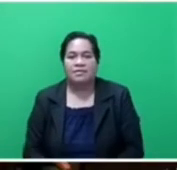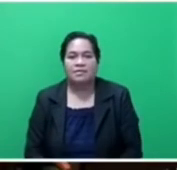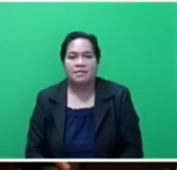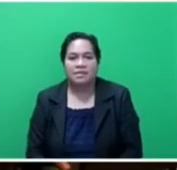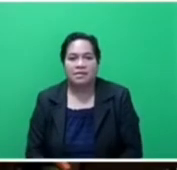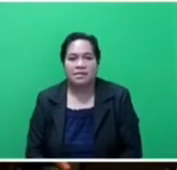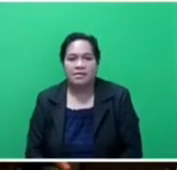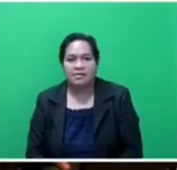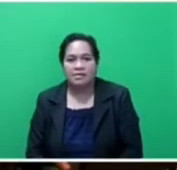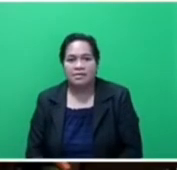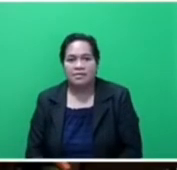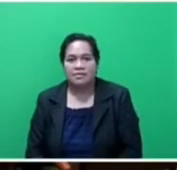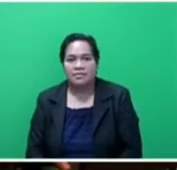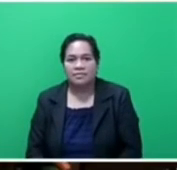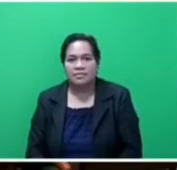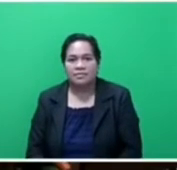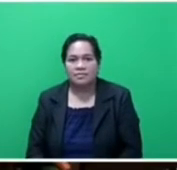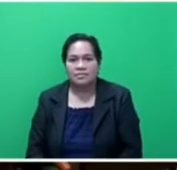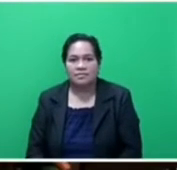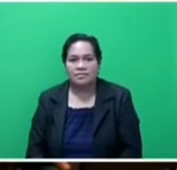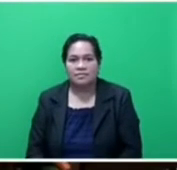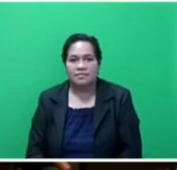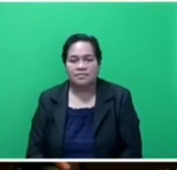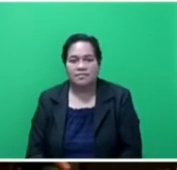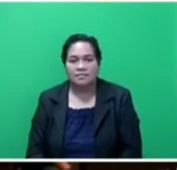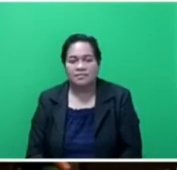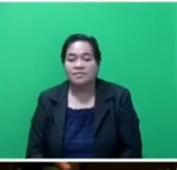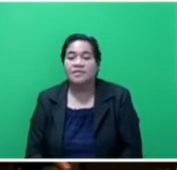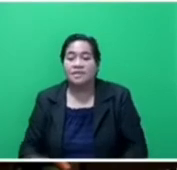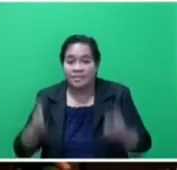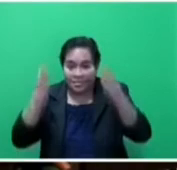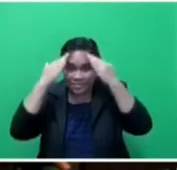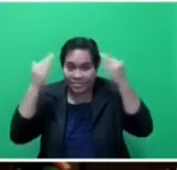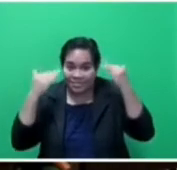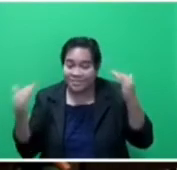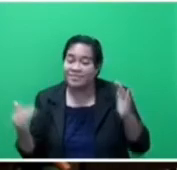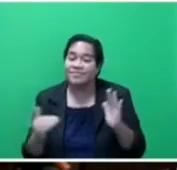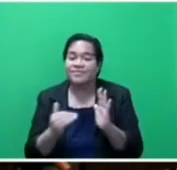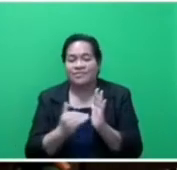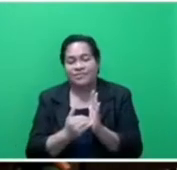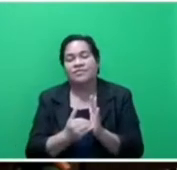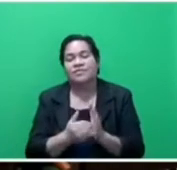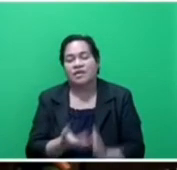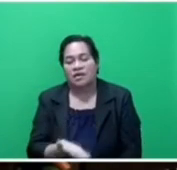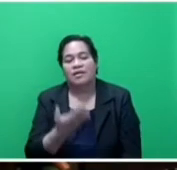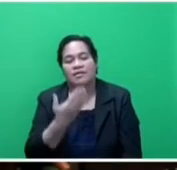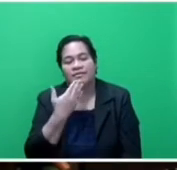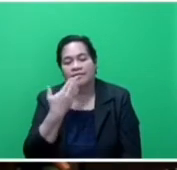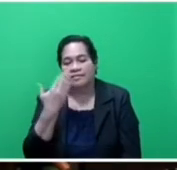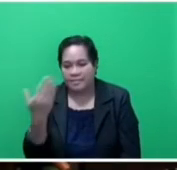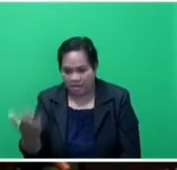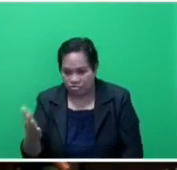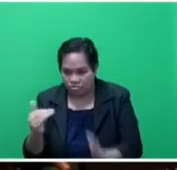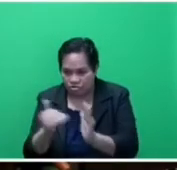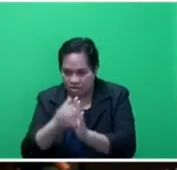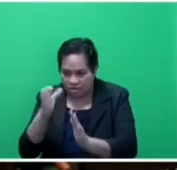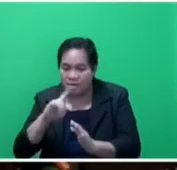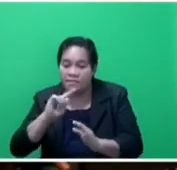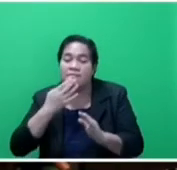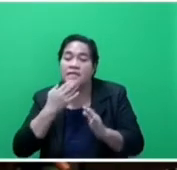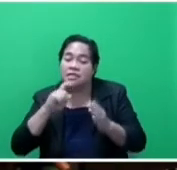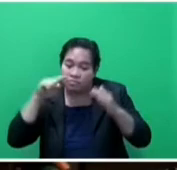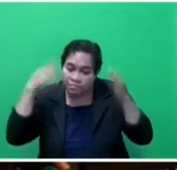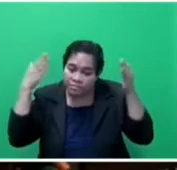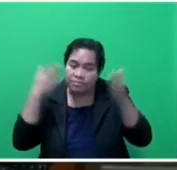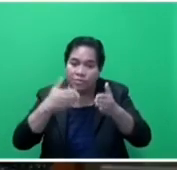I thank the Honourable Chairperson. Honourable members, you have the floor. Stick to the subject of the Thank you,